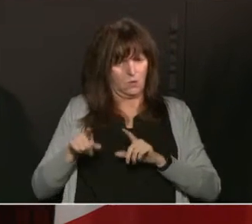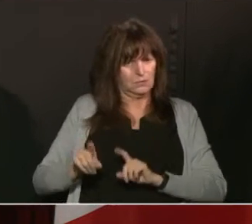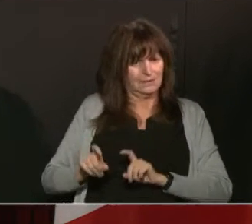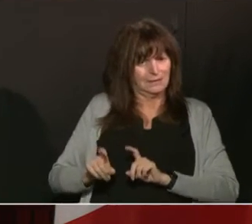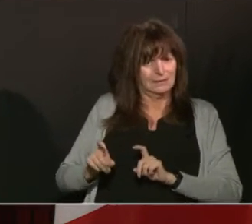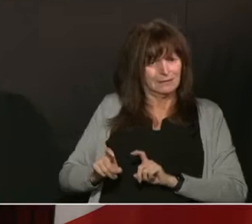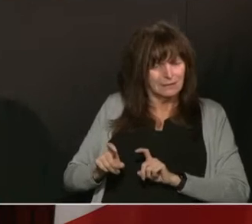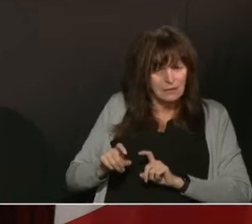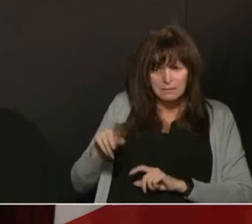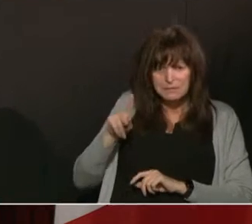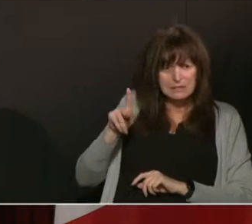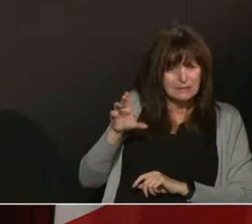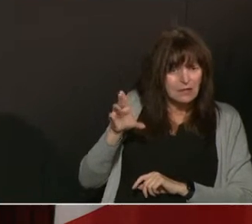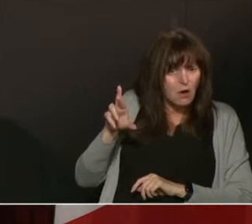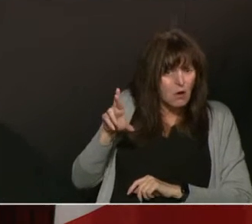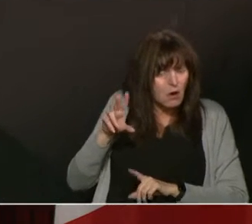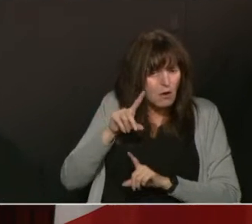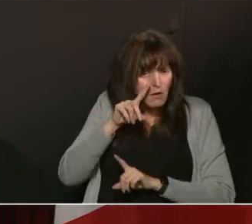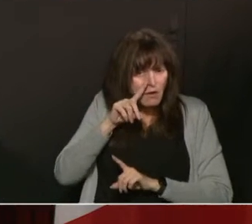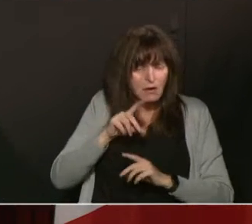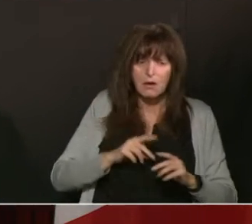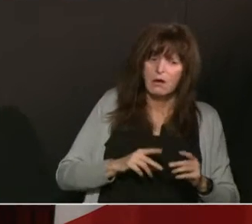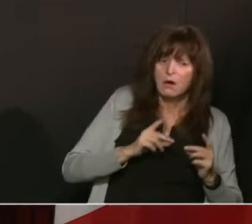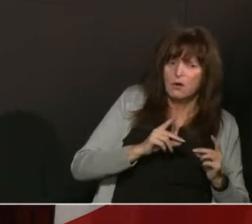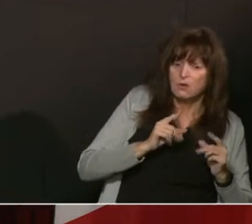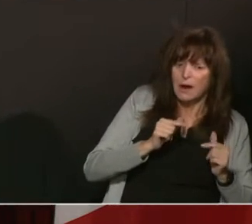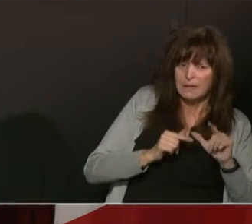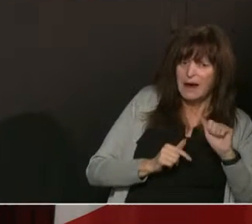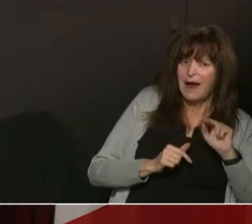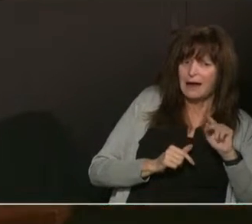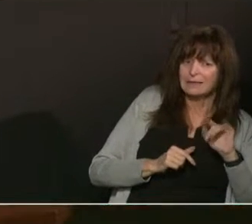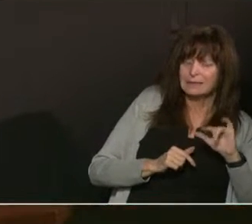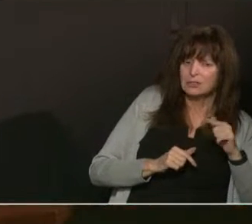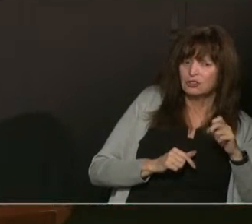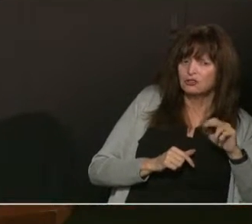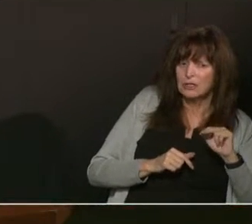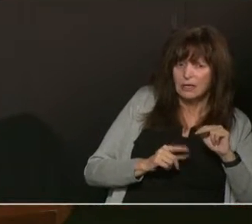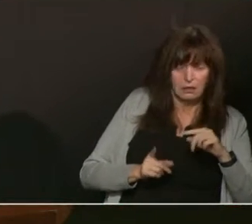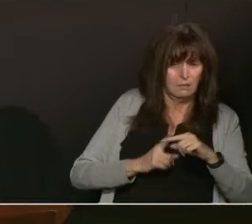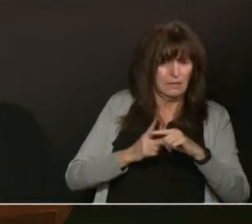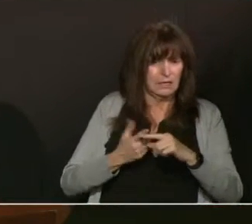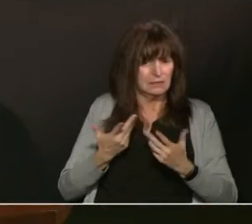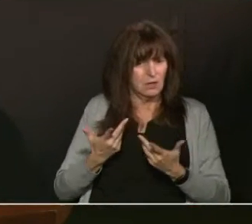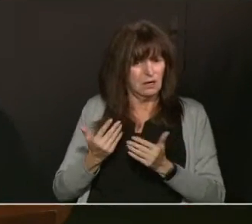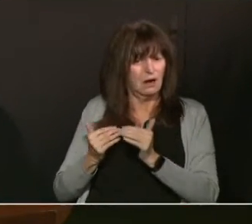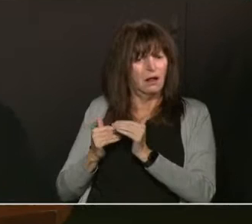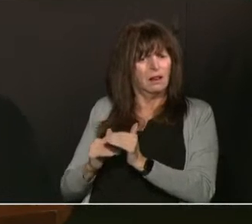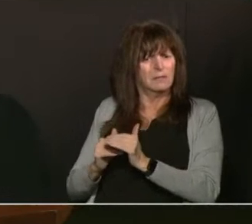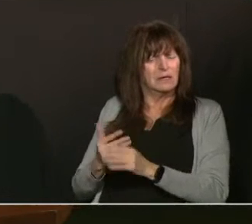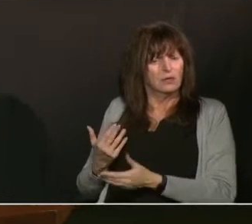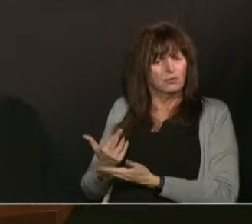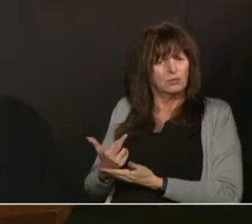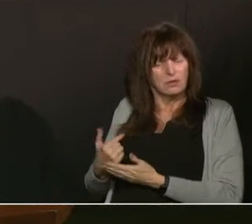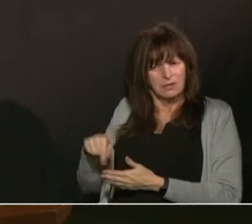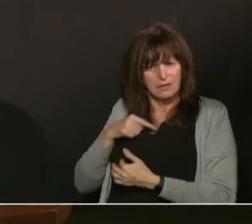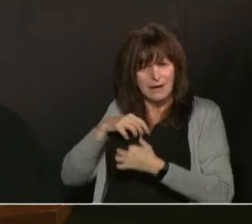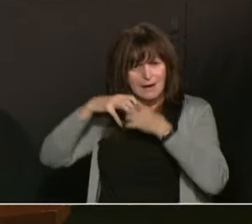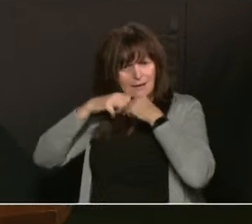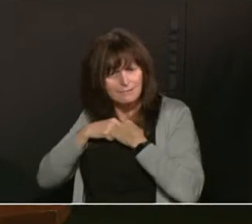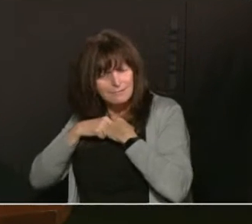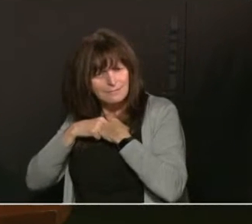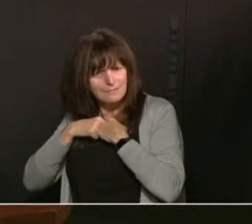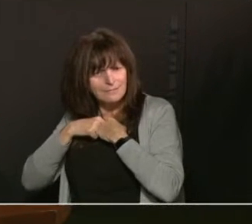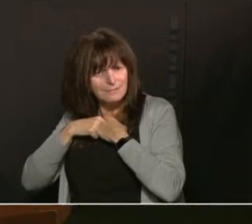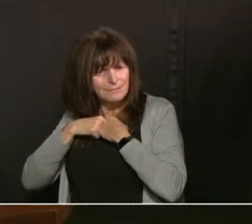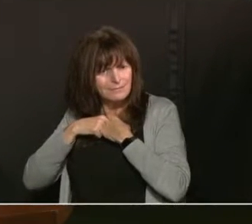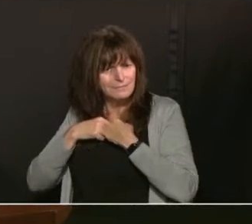as well as the limited resources of case and contact management. Follow up? Thank you for that, Dr. Moore. I just want to